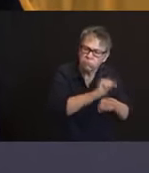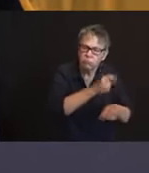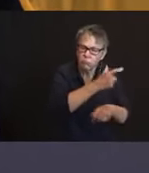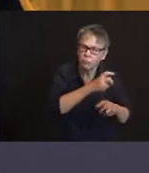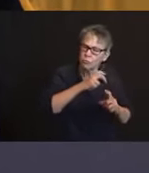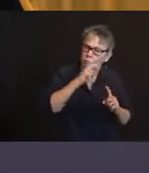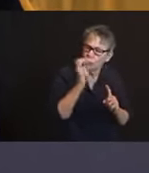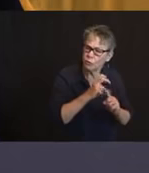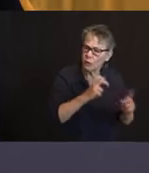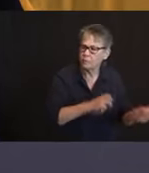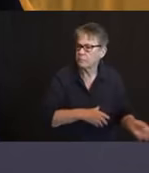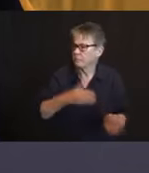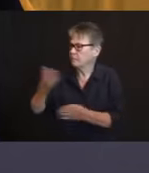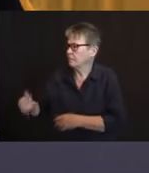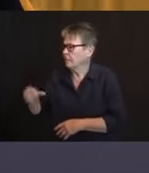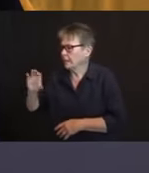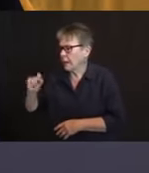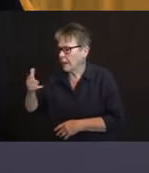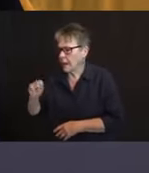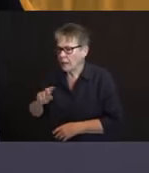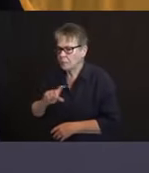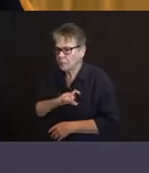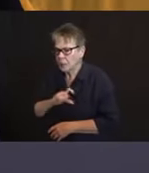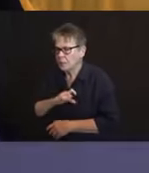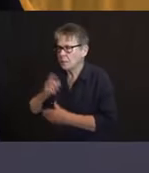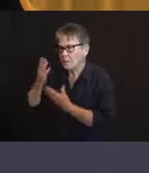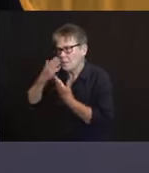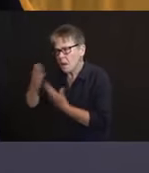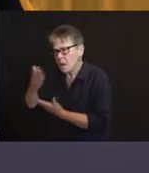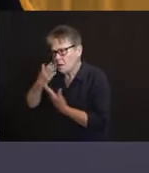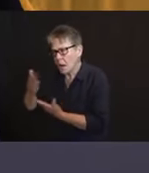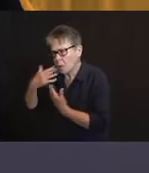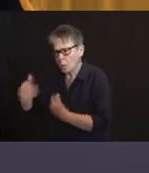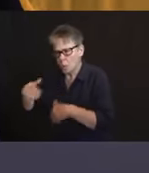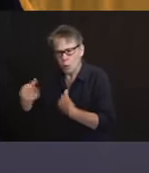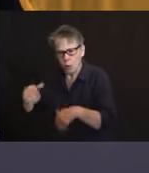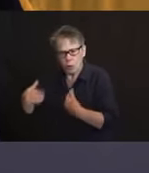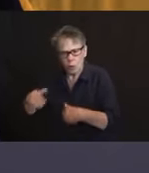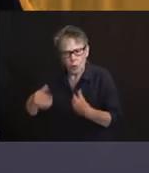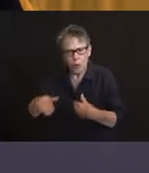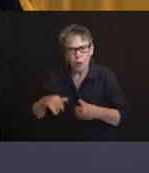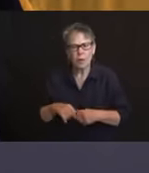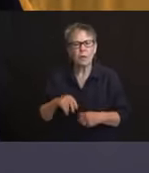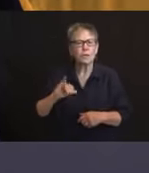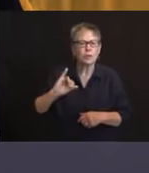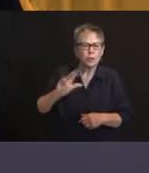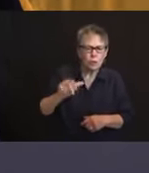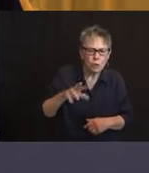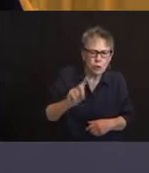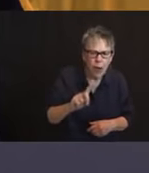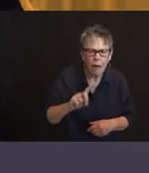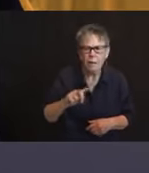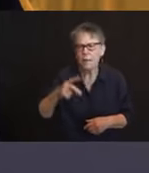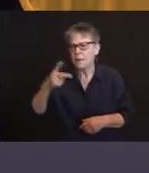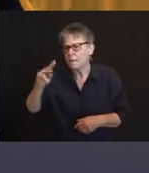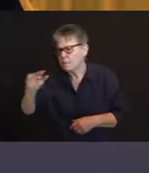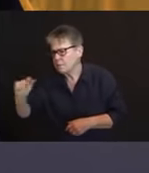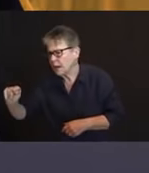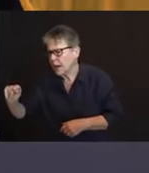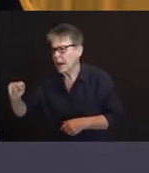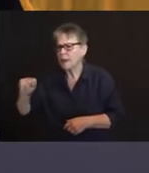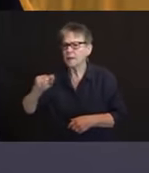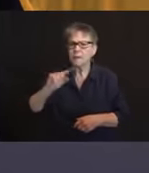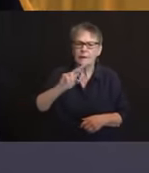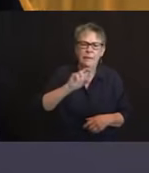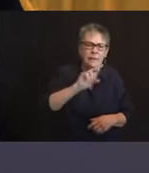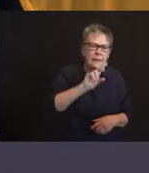you. Jared, Matt, and Dan team, thank you. Want to end by thanking everybody out